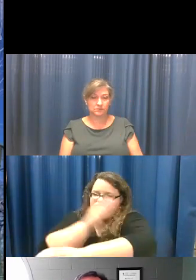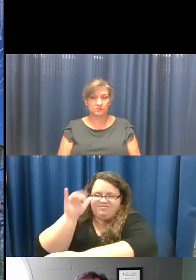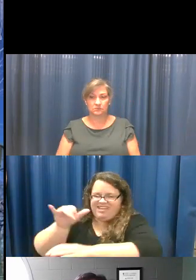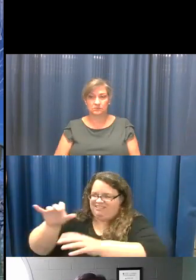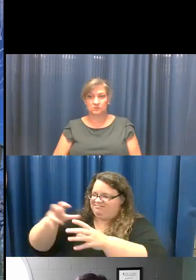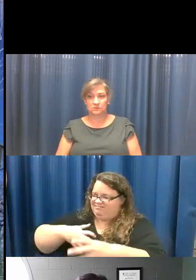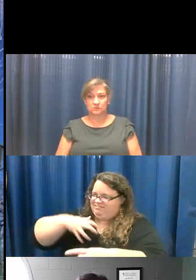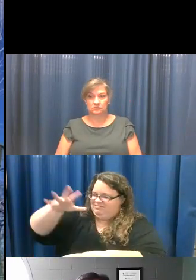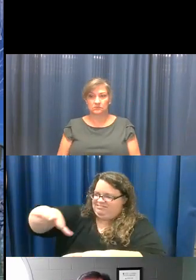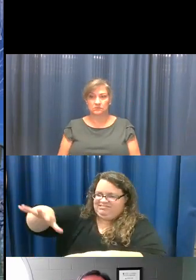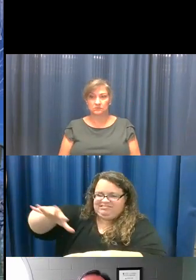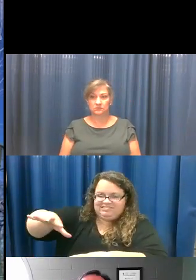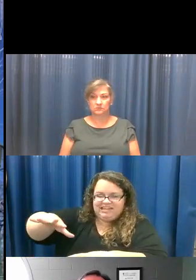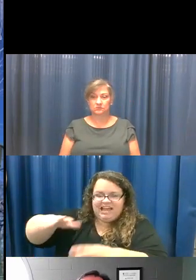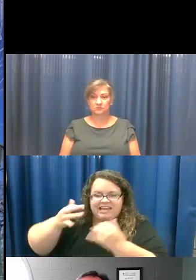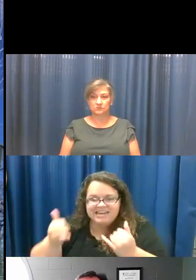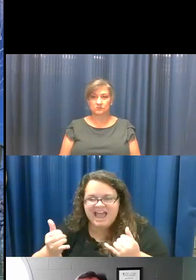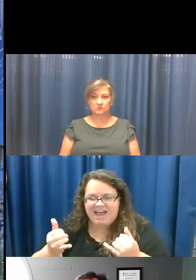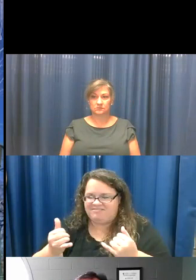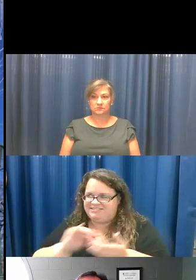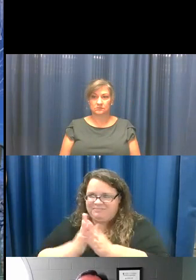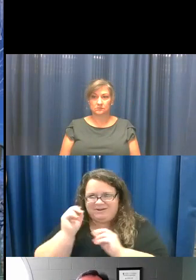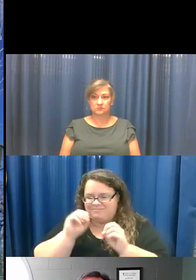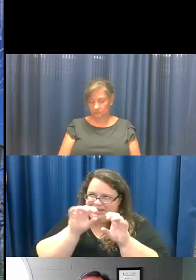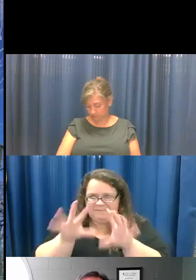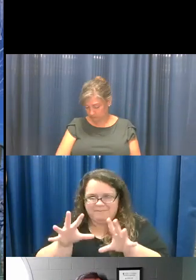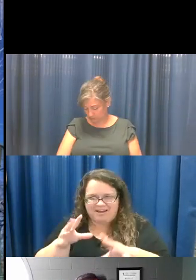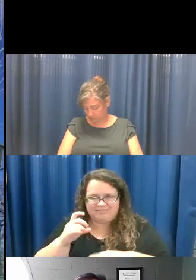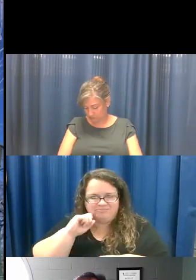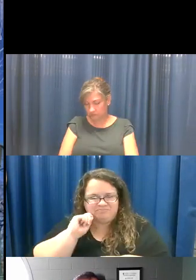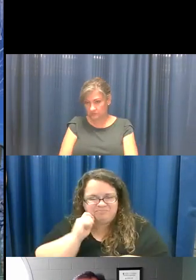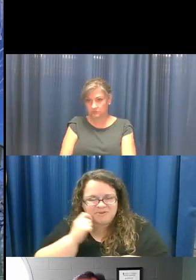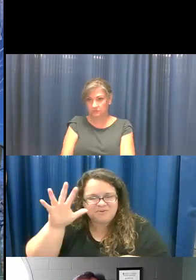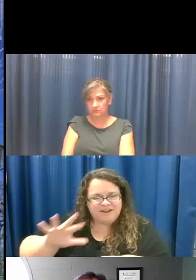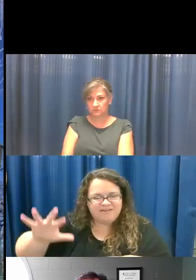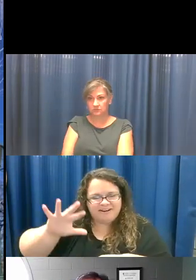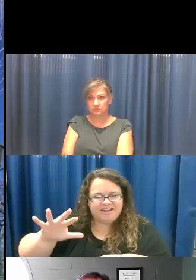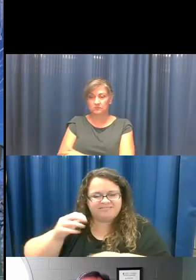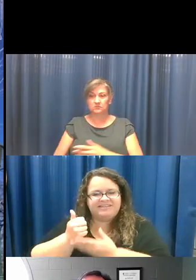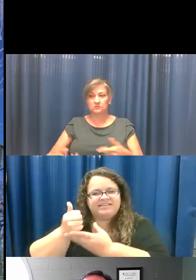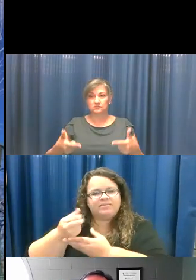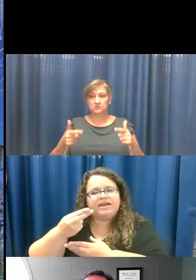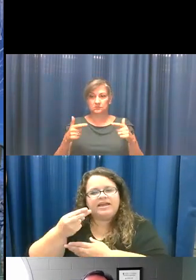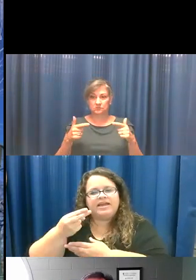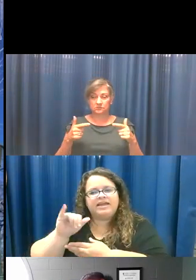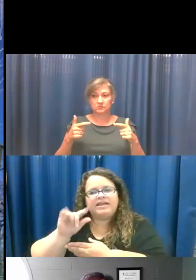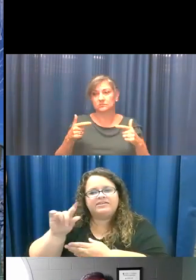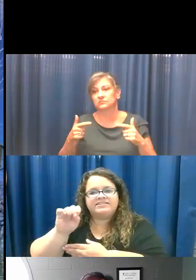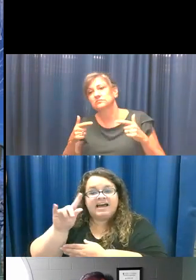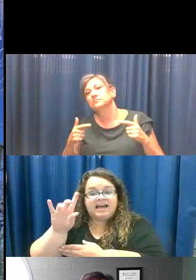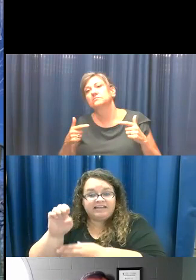magical space on the east part of Colorado Springs and is serving the hillside and other communities as